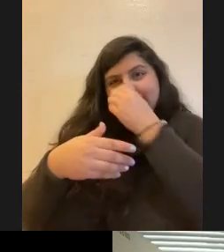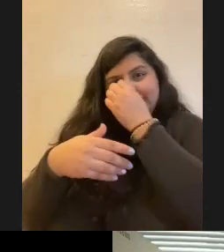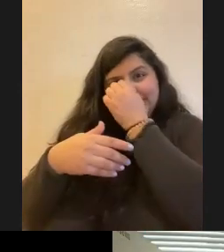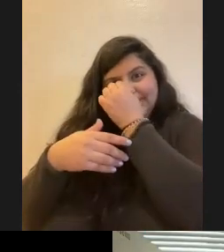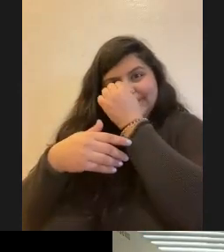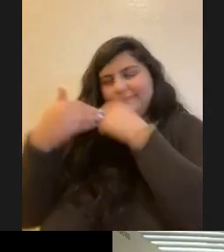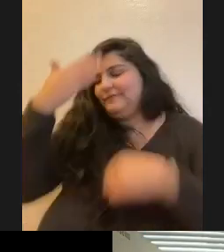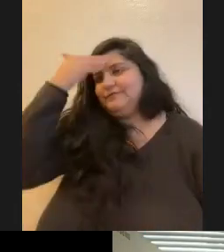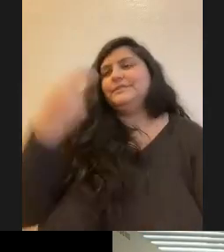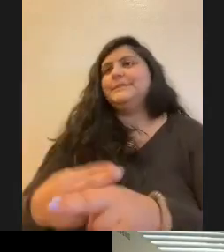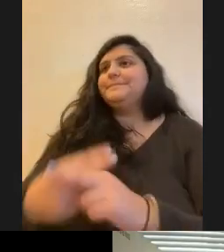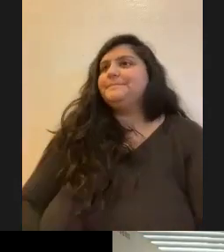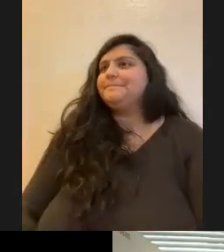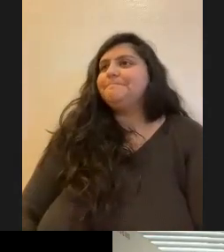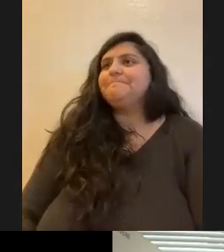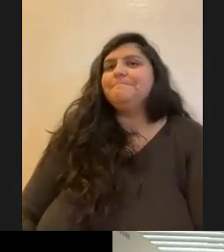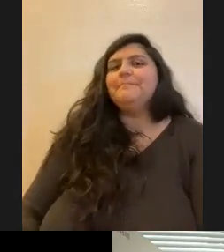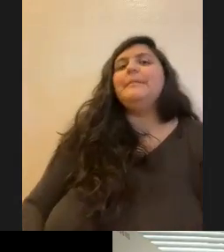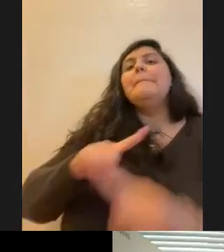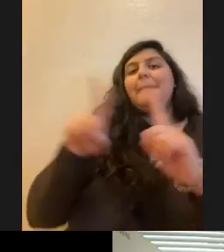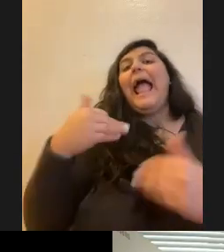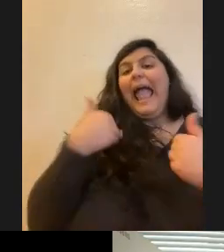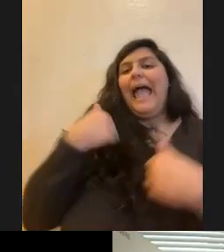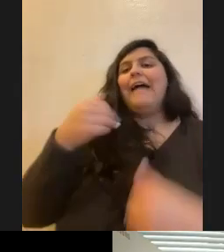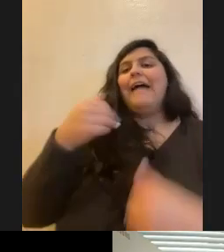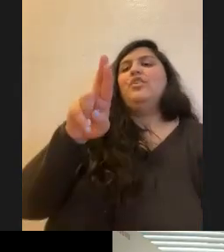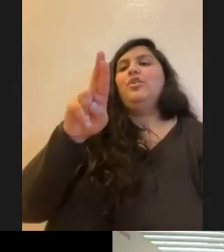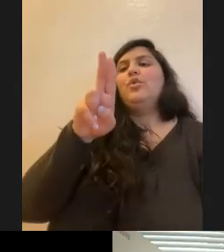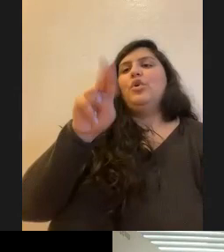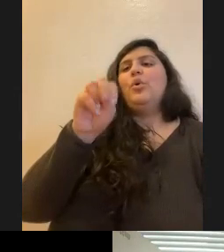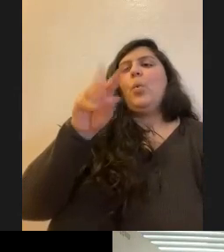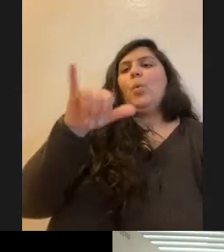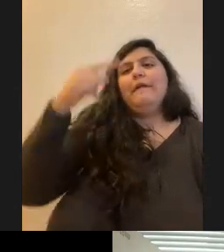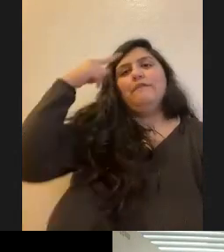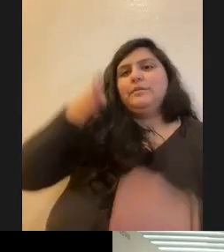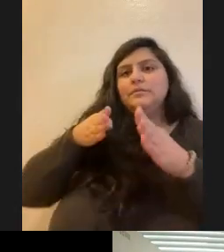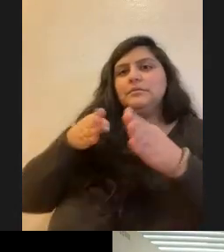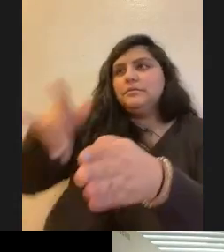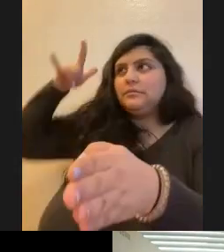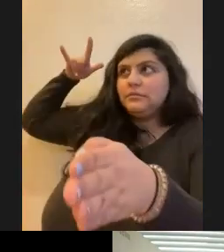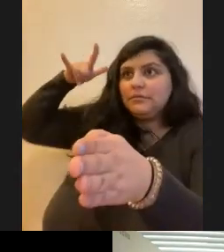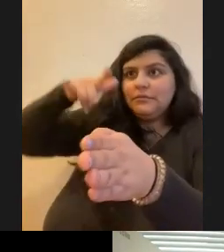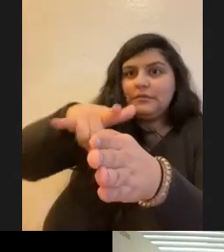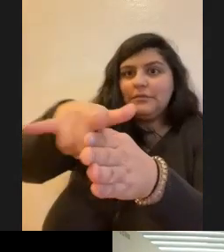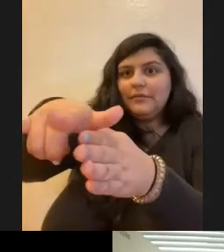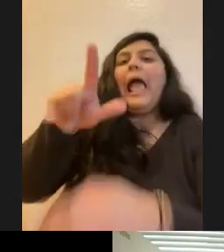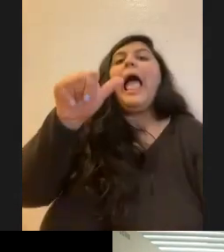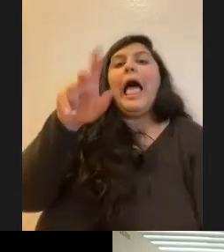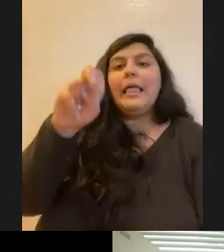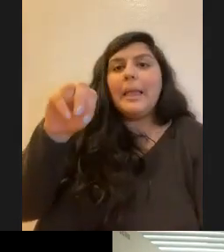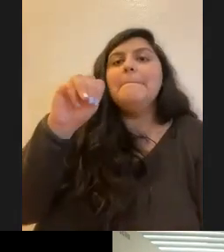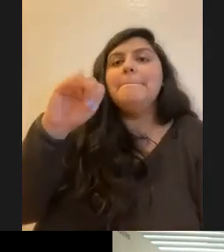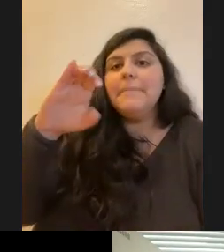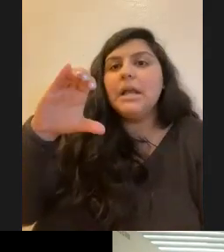oh no, I forget the name of it, but they have a runway. Okay. And McMurdo has a runway,